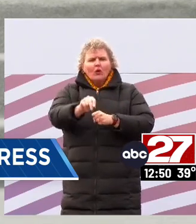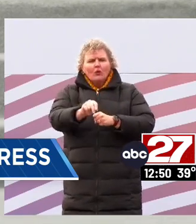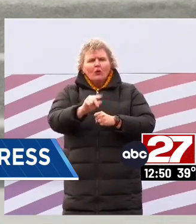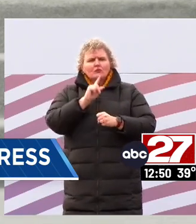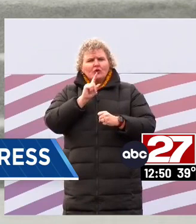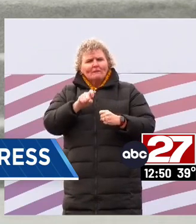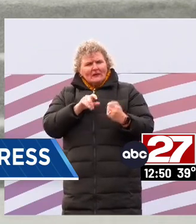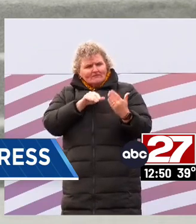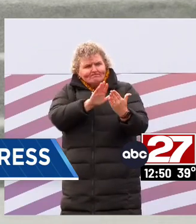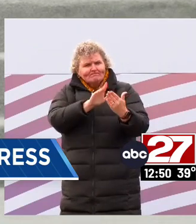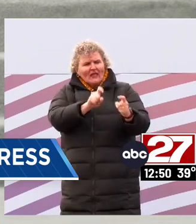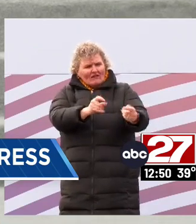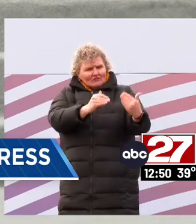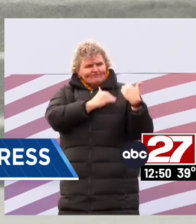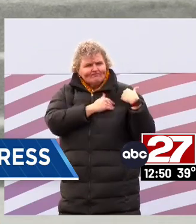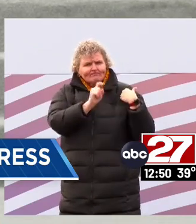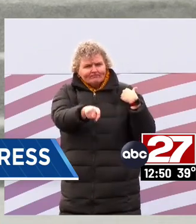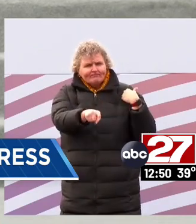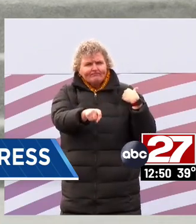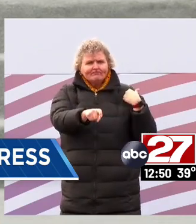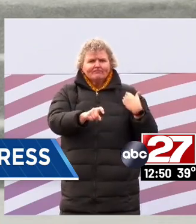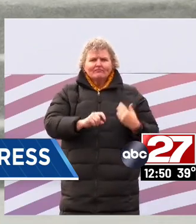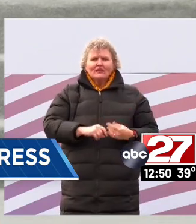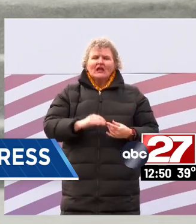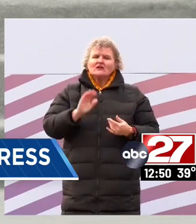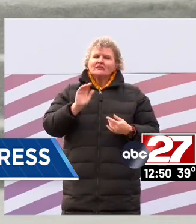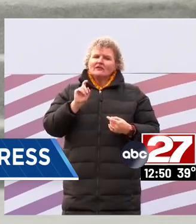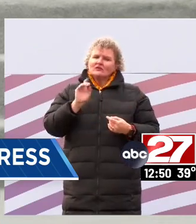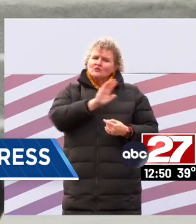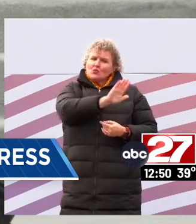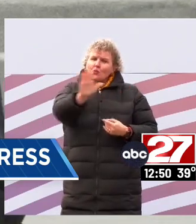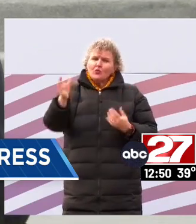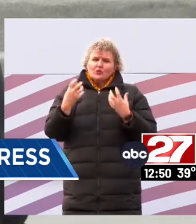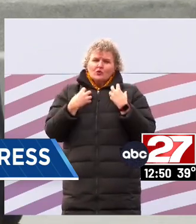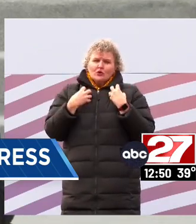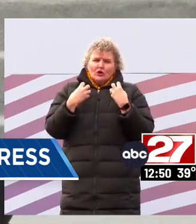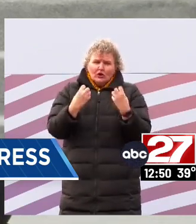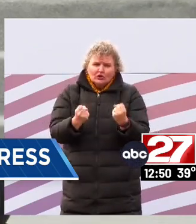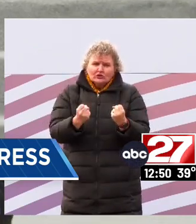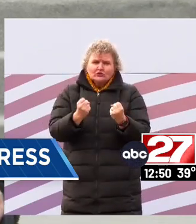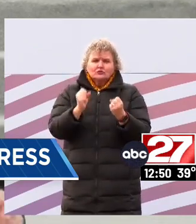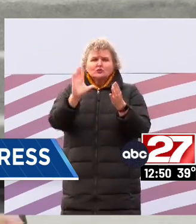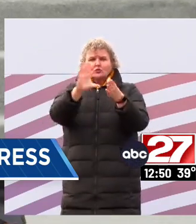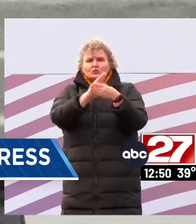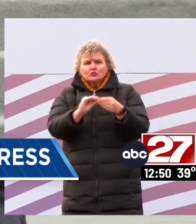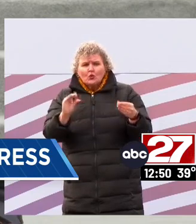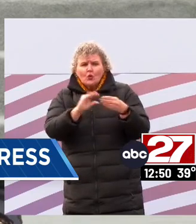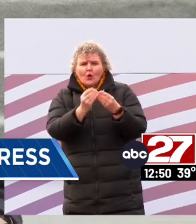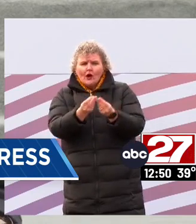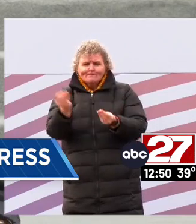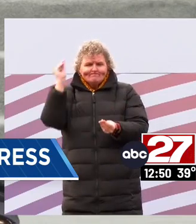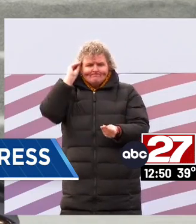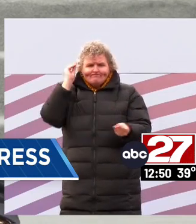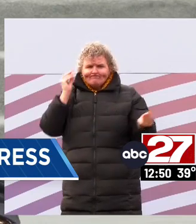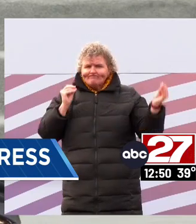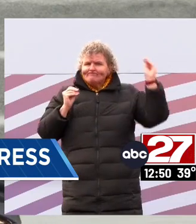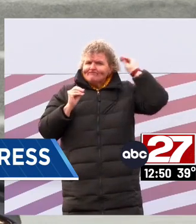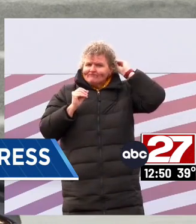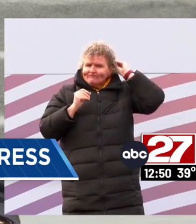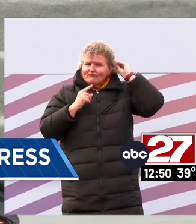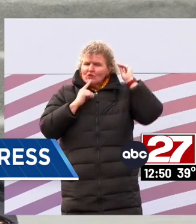courage, it stayed with me. And it will motivate me every day as I serve as your